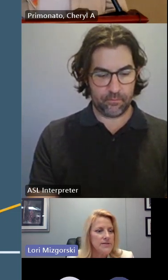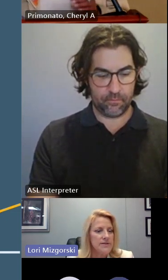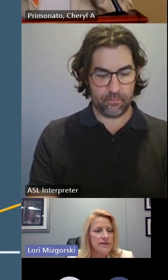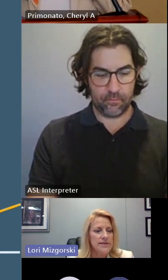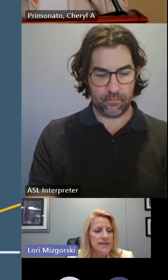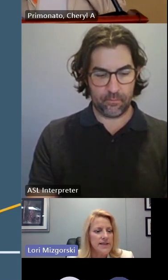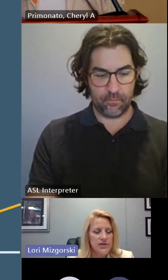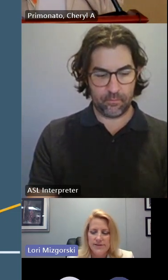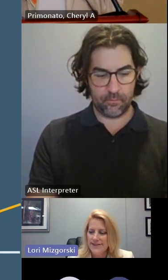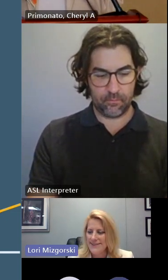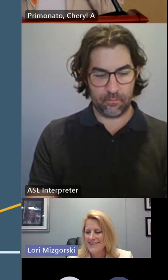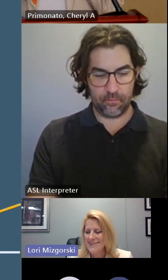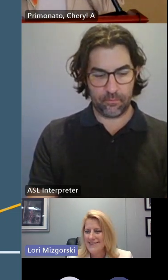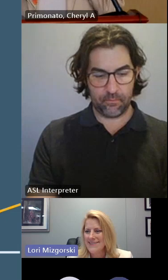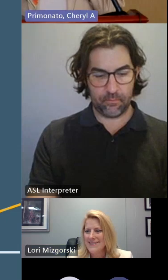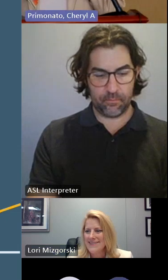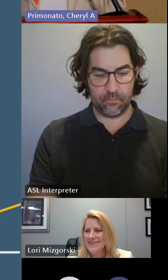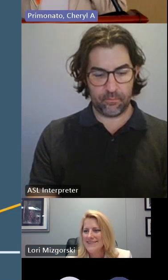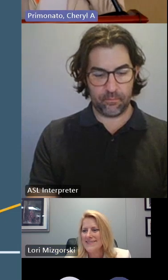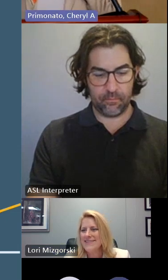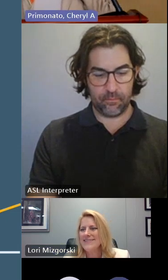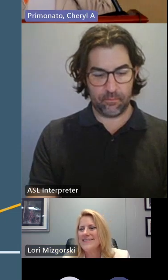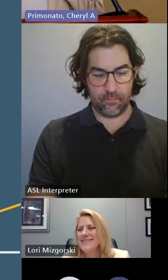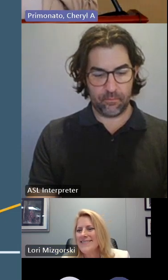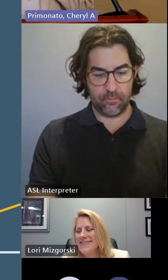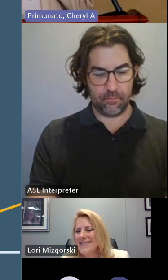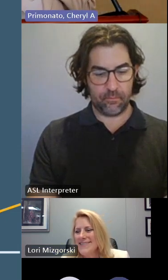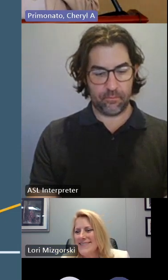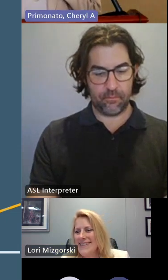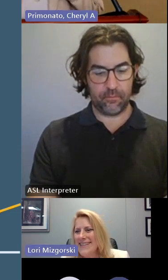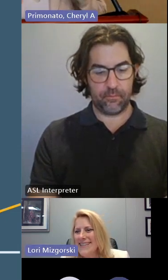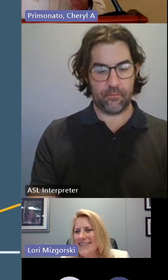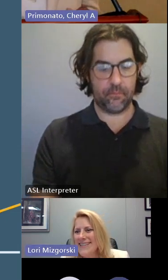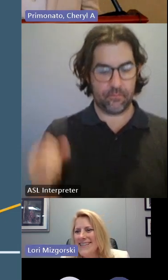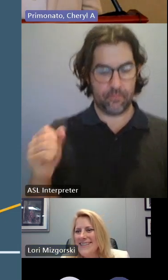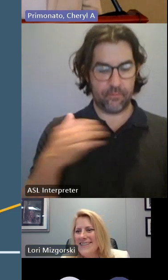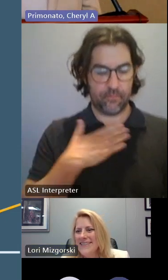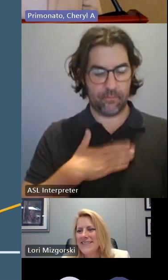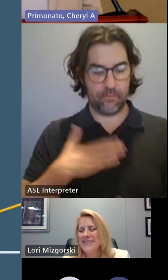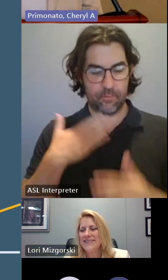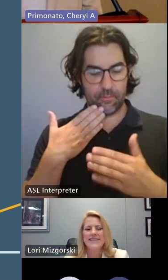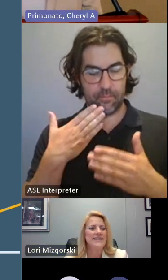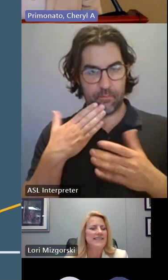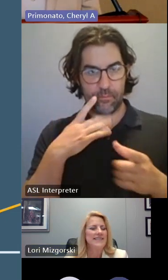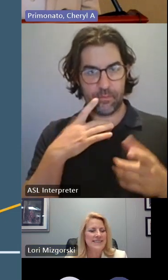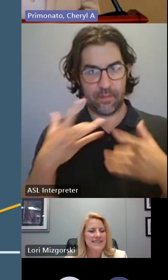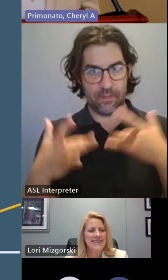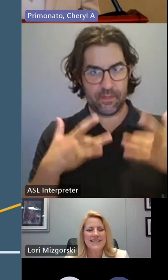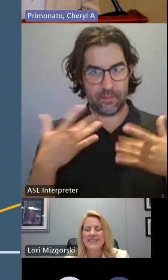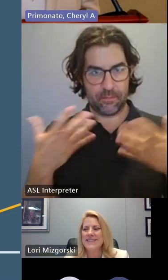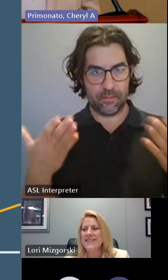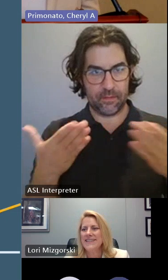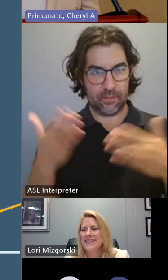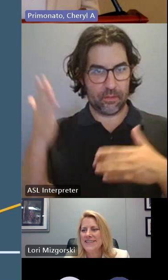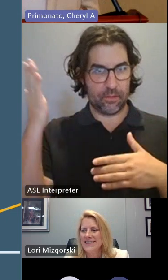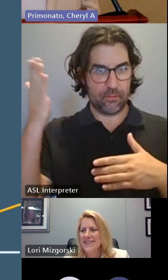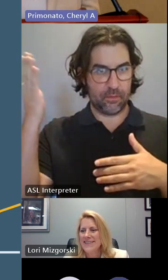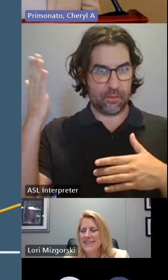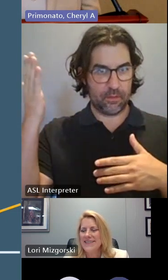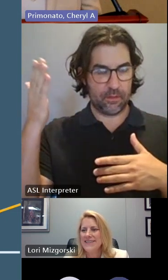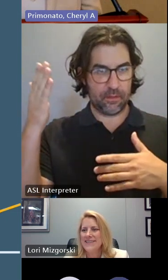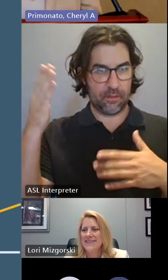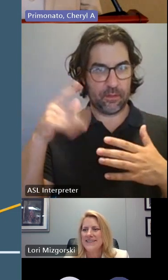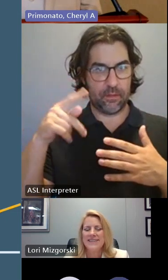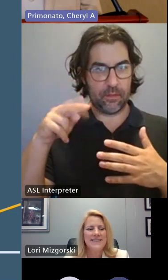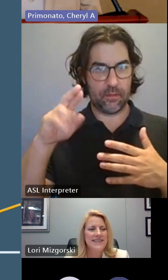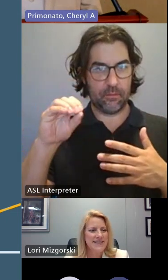upcoming solicitations? Yes, please, and thank you, Madam Chair. Very excited to be able to present our upcoming